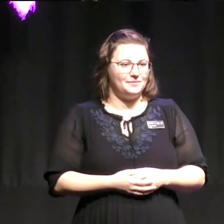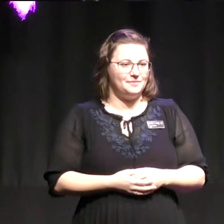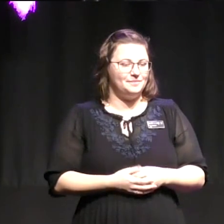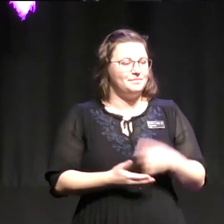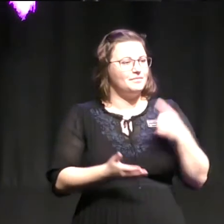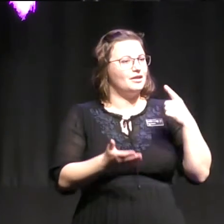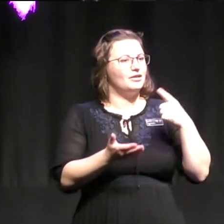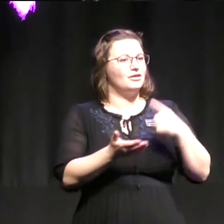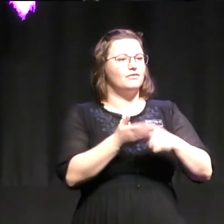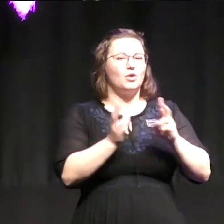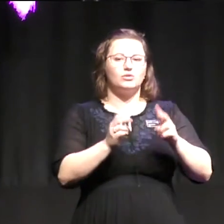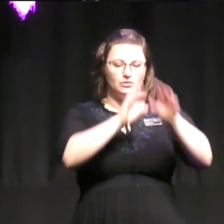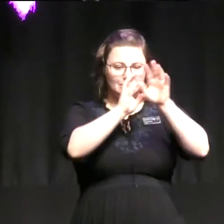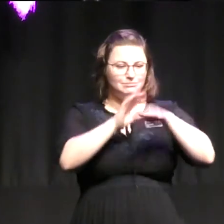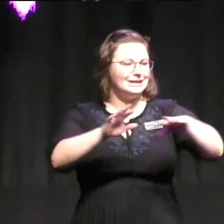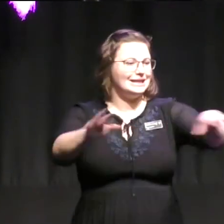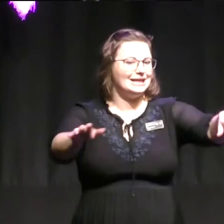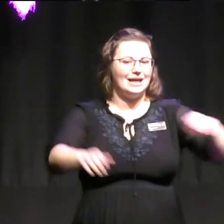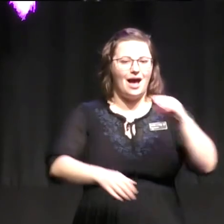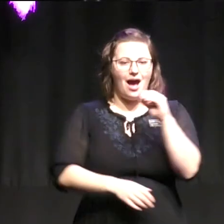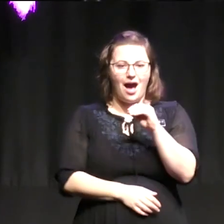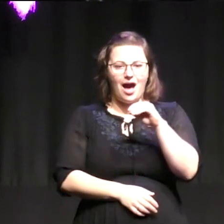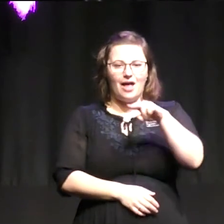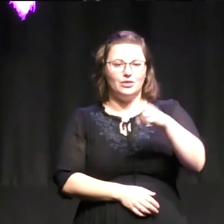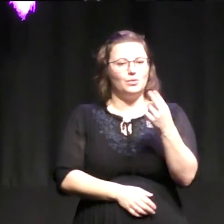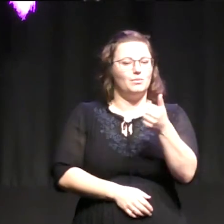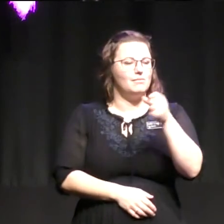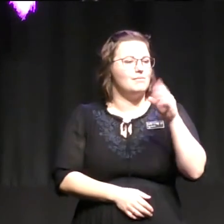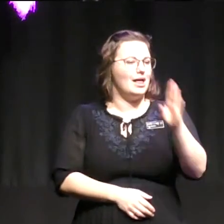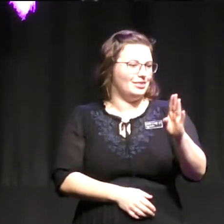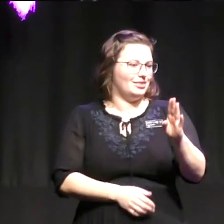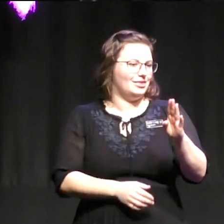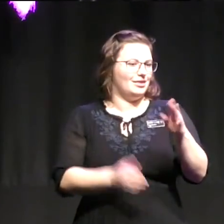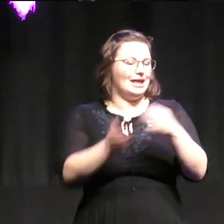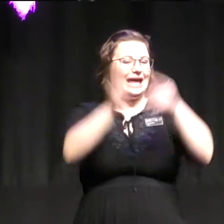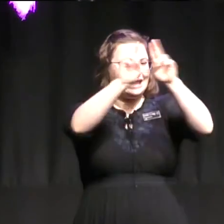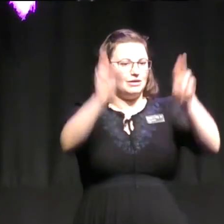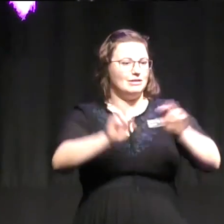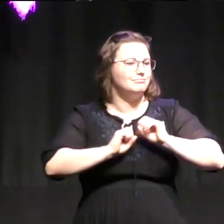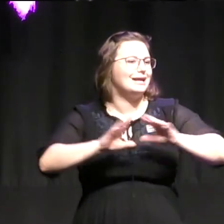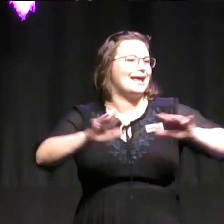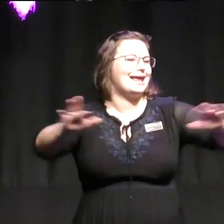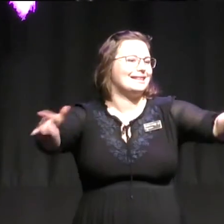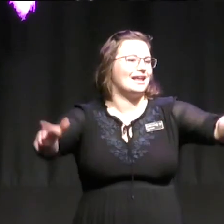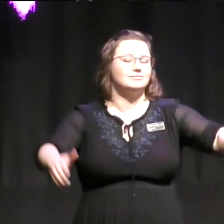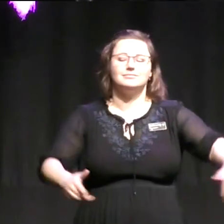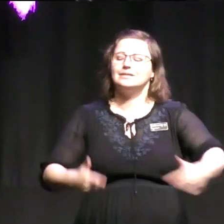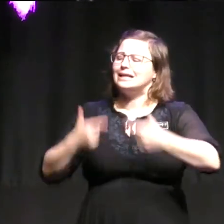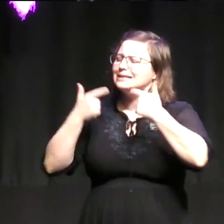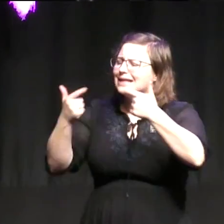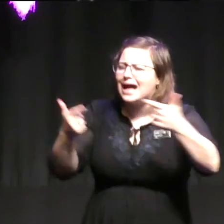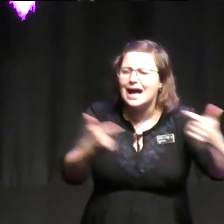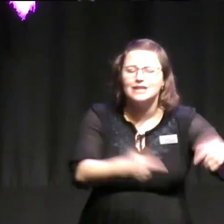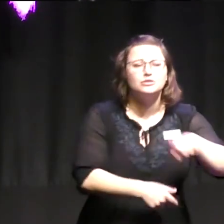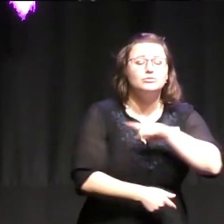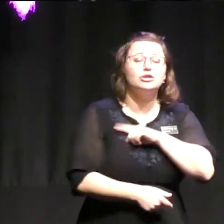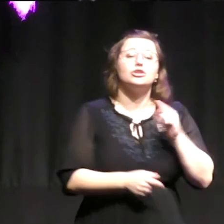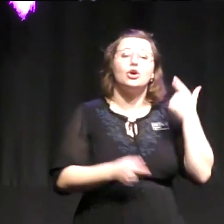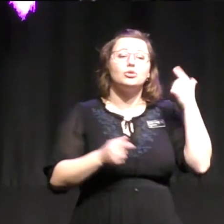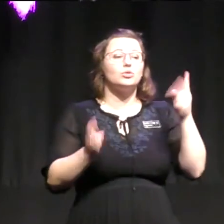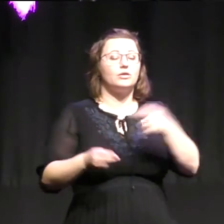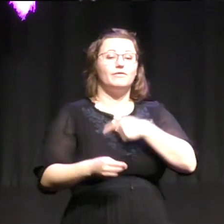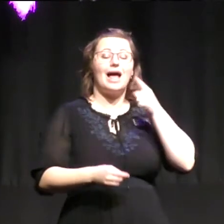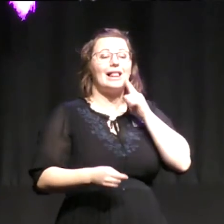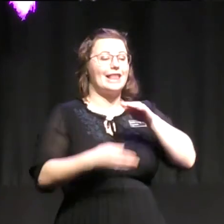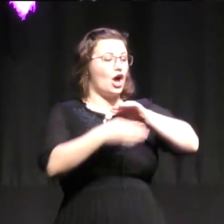spread the word of Anuband further internationally. Thank you so much. And I think we always